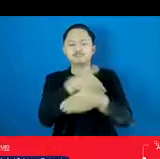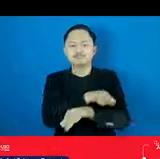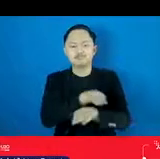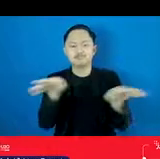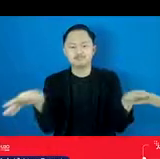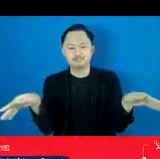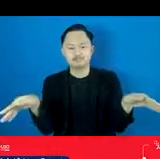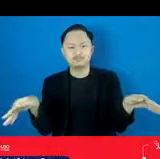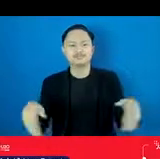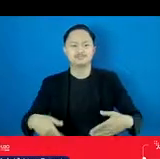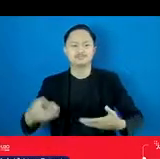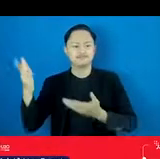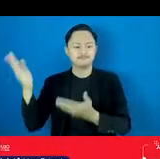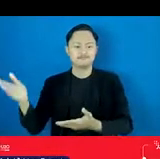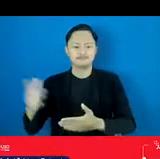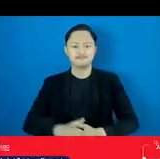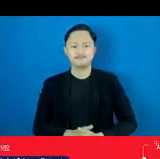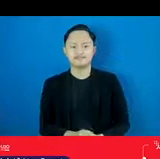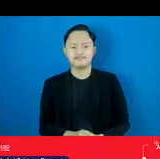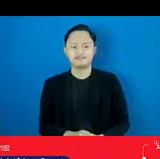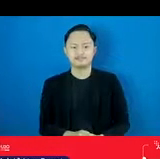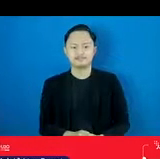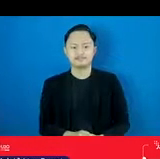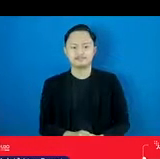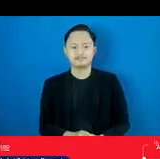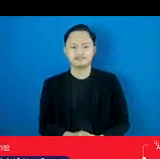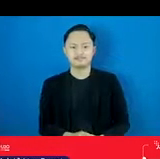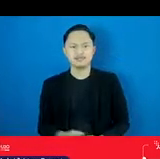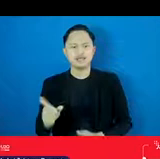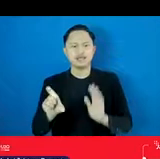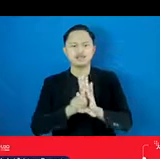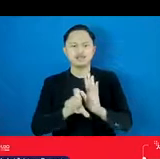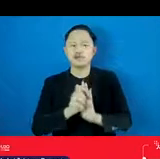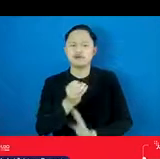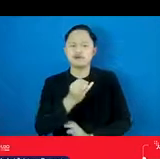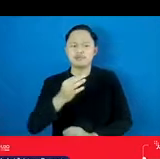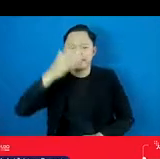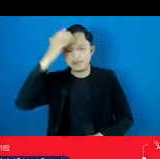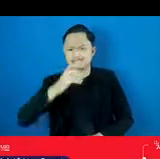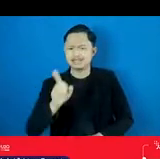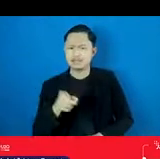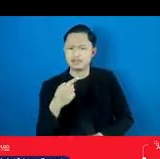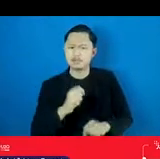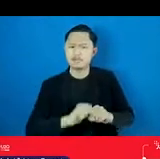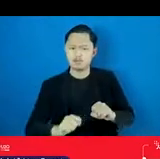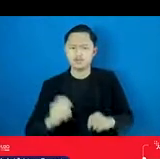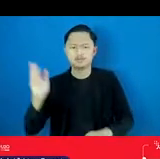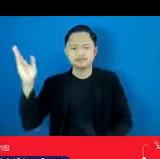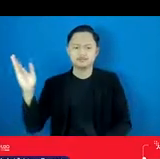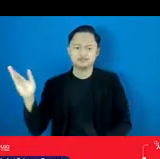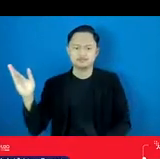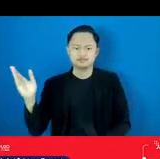coach buses. So these are few buses that we have deployed, different variants deployed across the